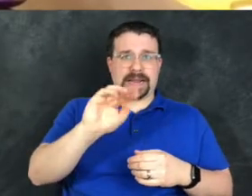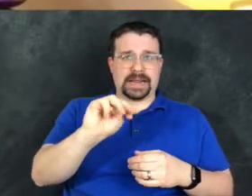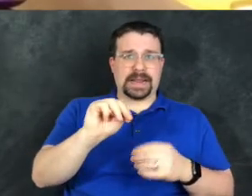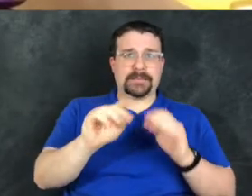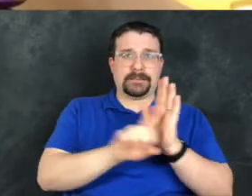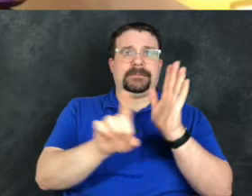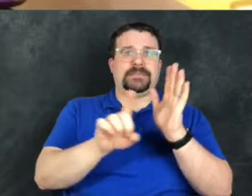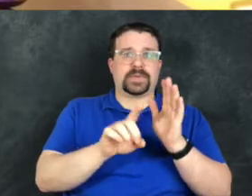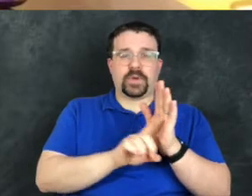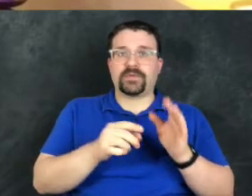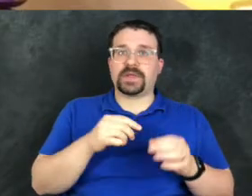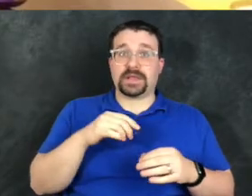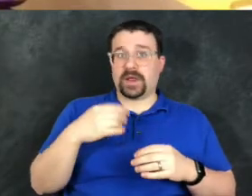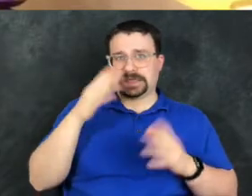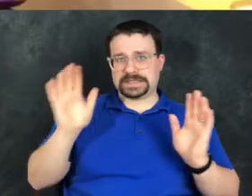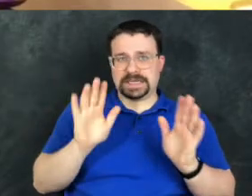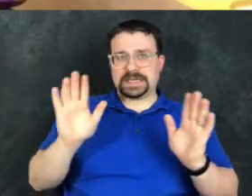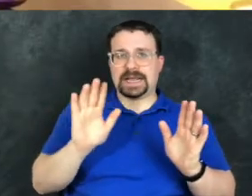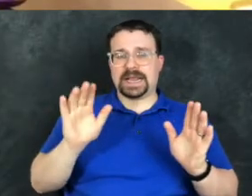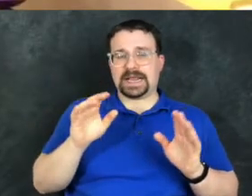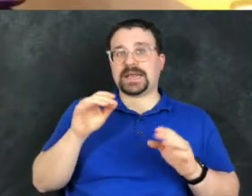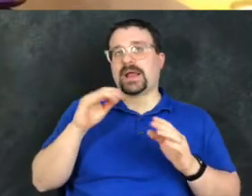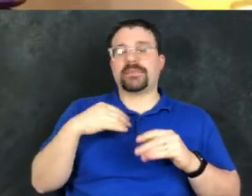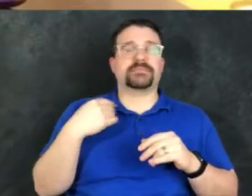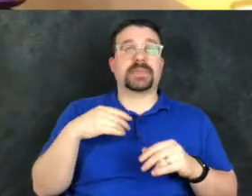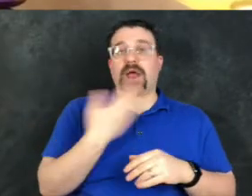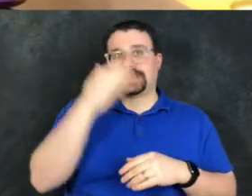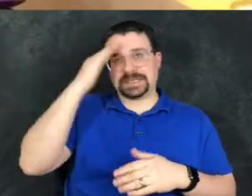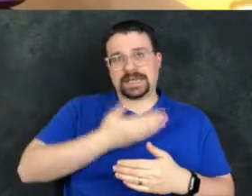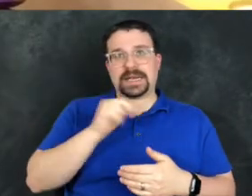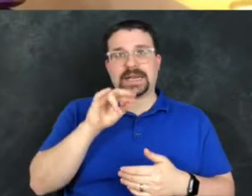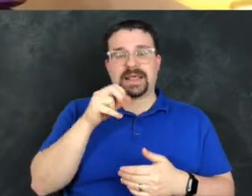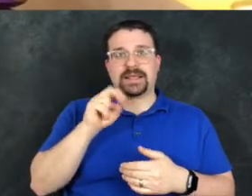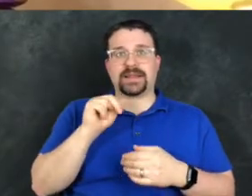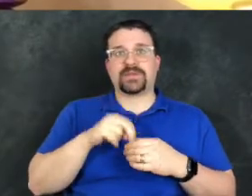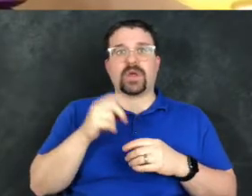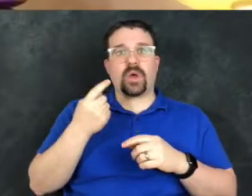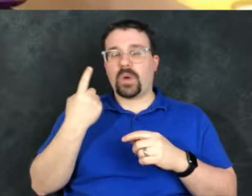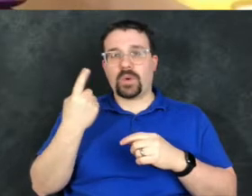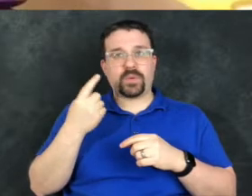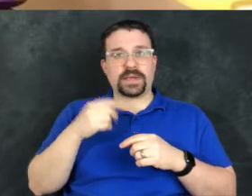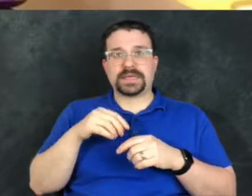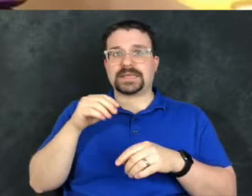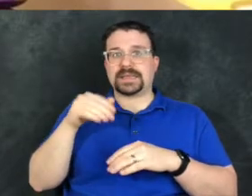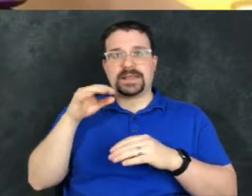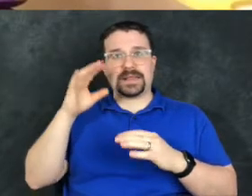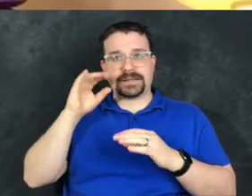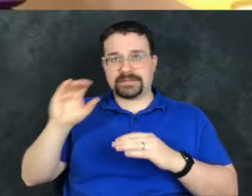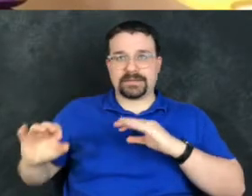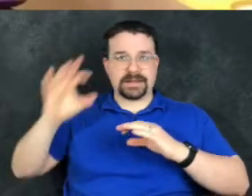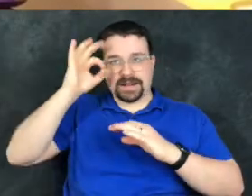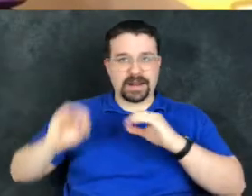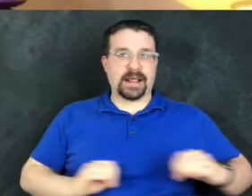instant messenger alert go off. It was our son, Nathan, always the night owl, sitting at his desk in his room at